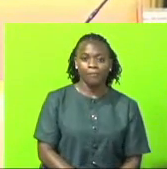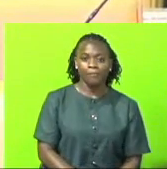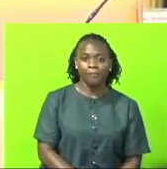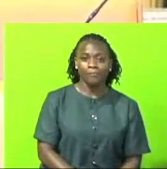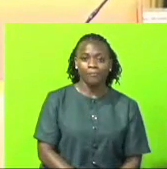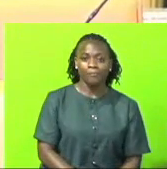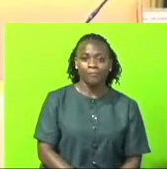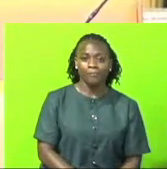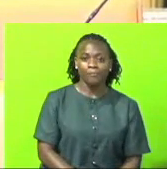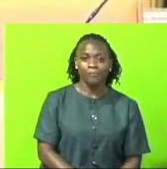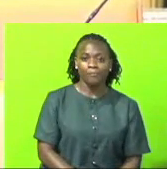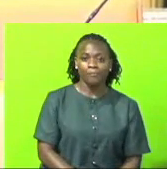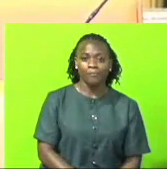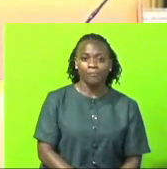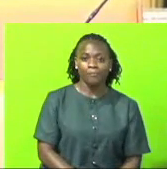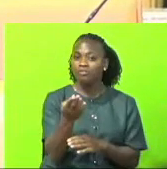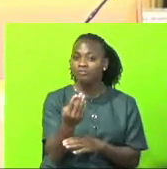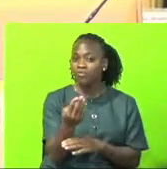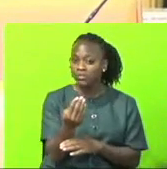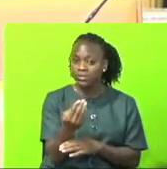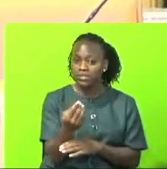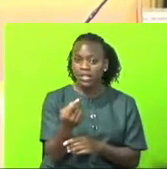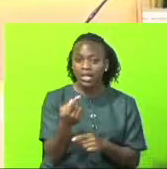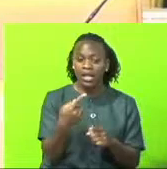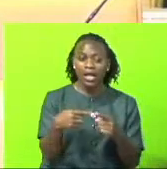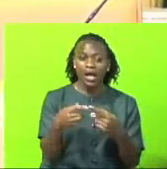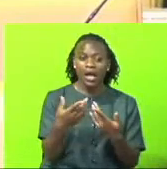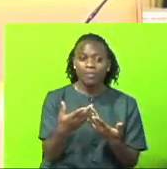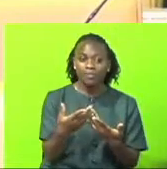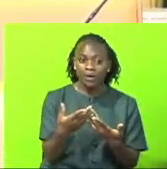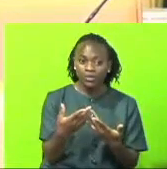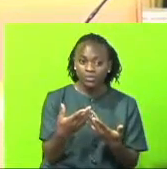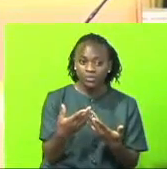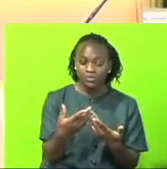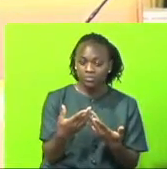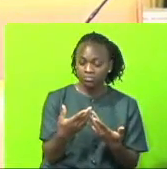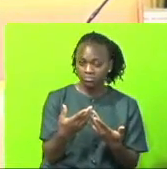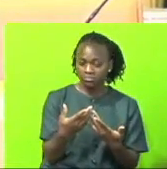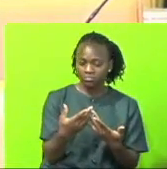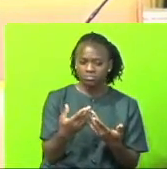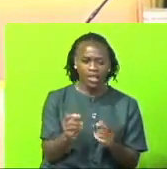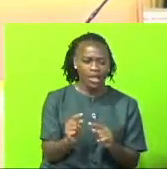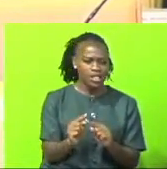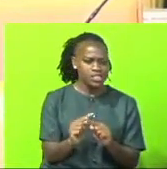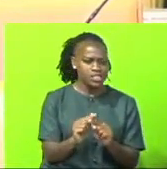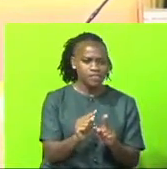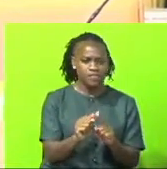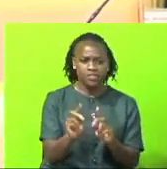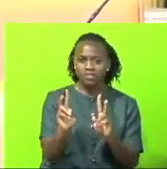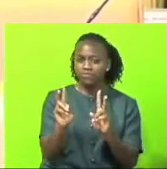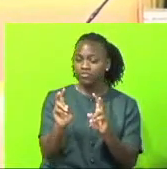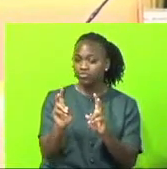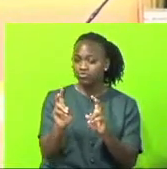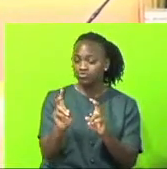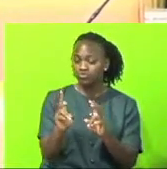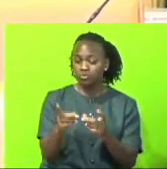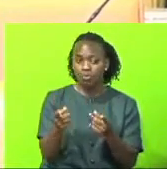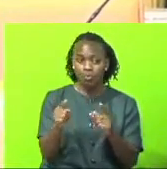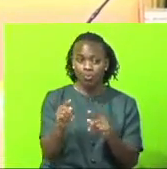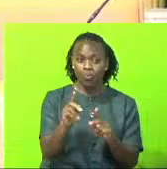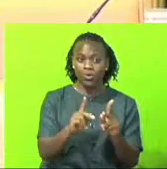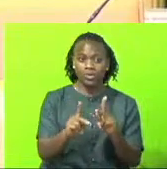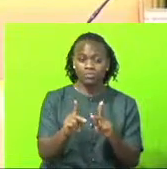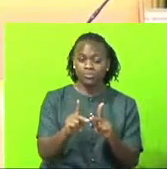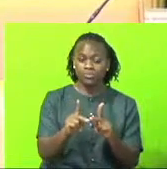14 is in respect of allocation of symbols and colors when candidates file before the